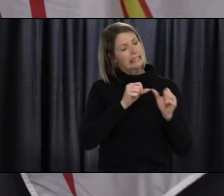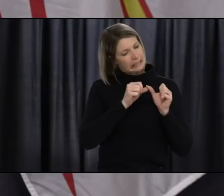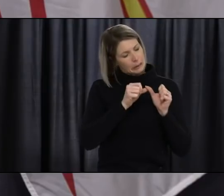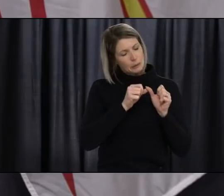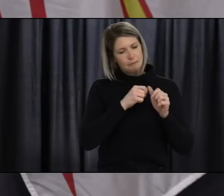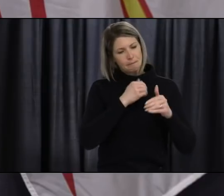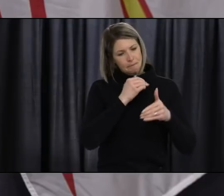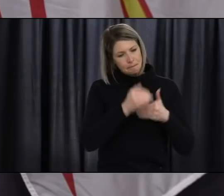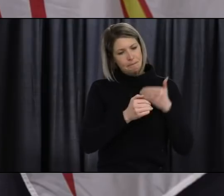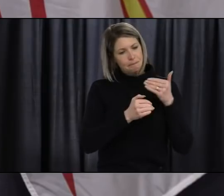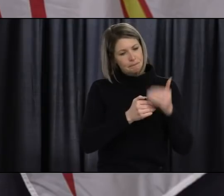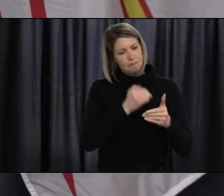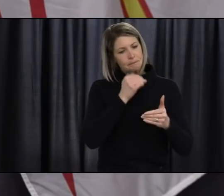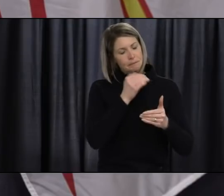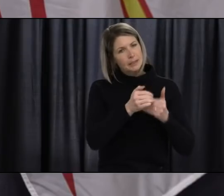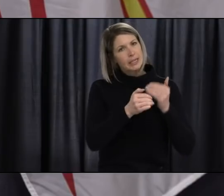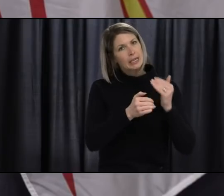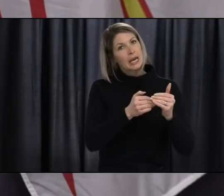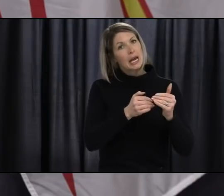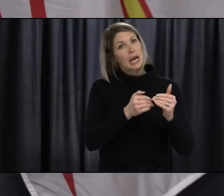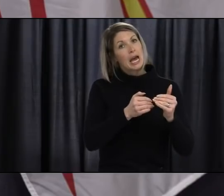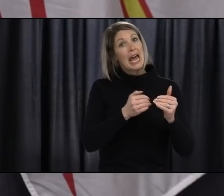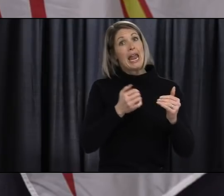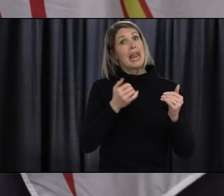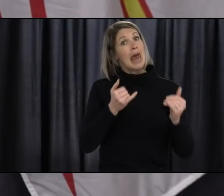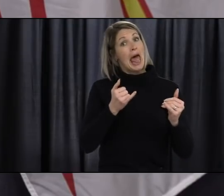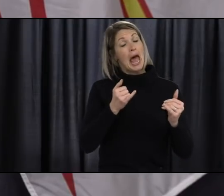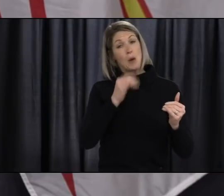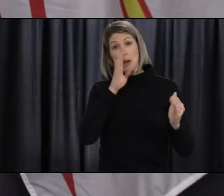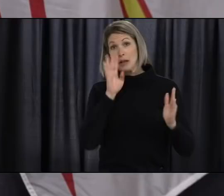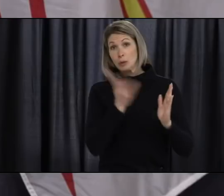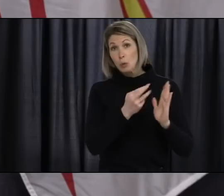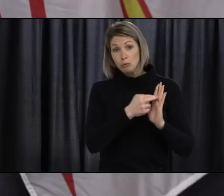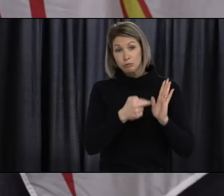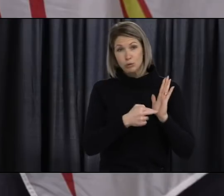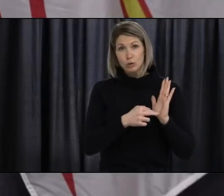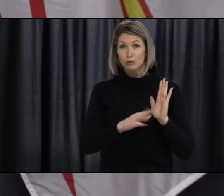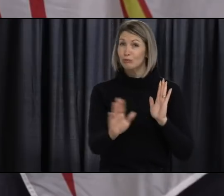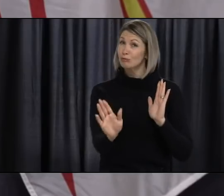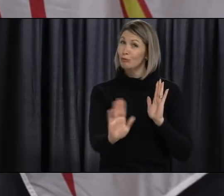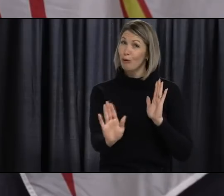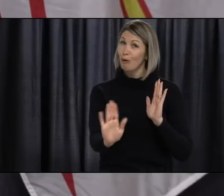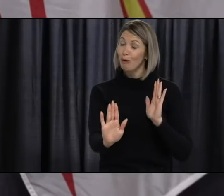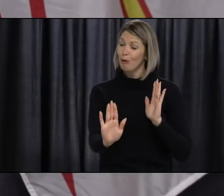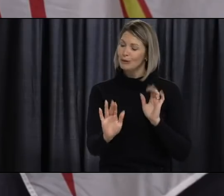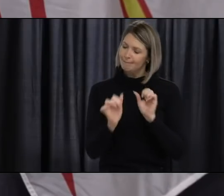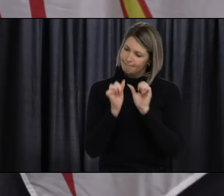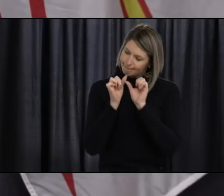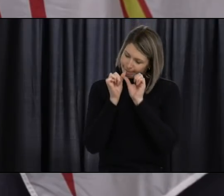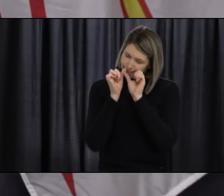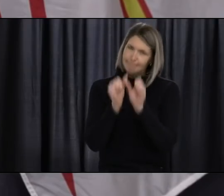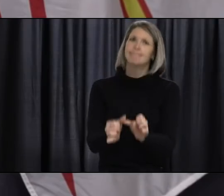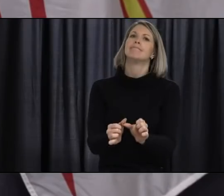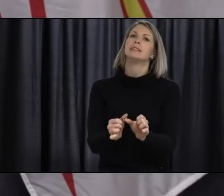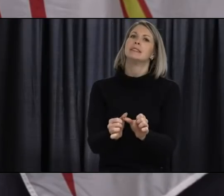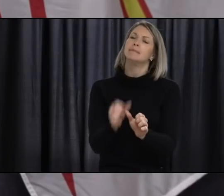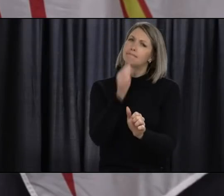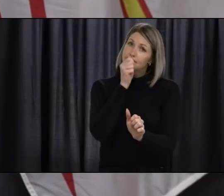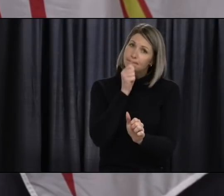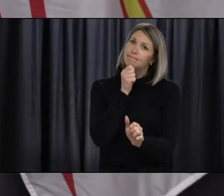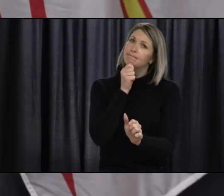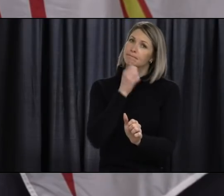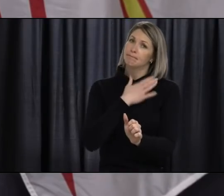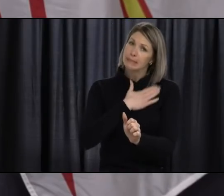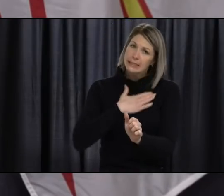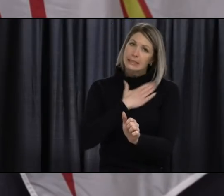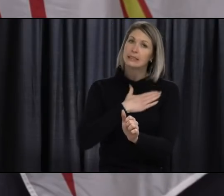health efforts are now more important than ever to stop this virus and prevent new cases. We can do this, and we will do this together.